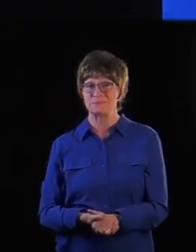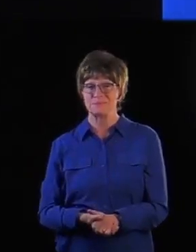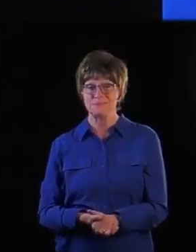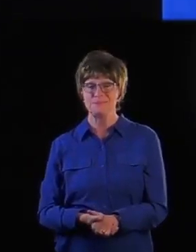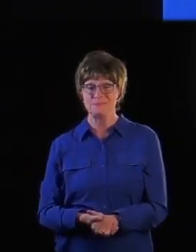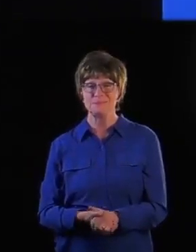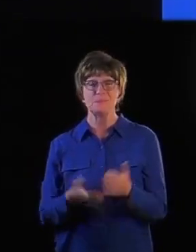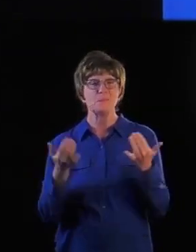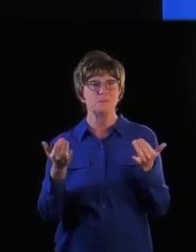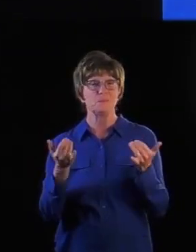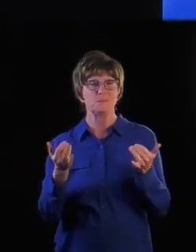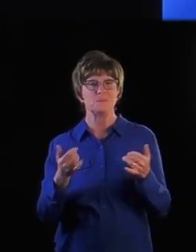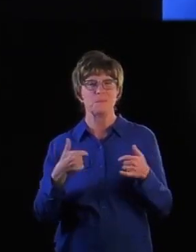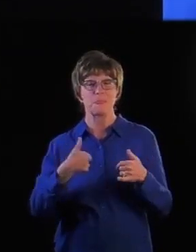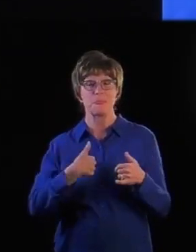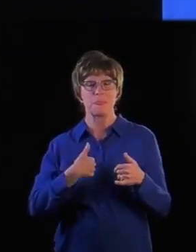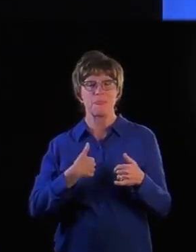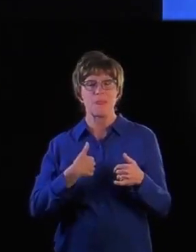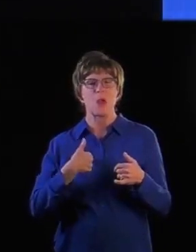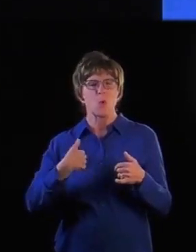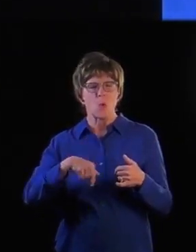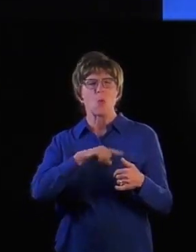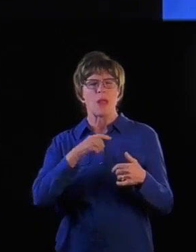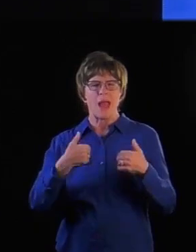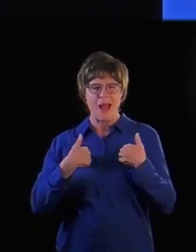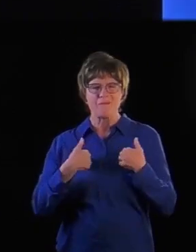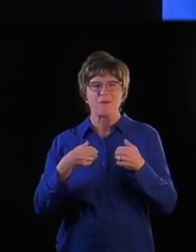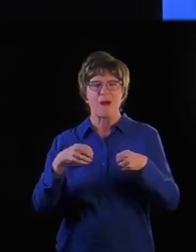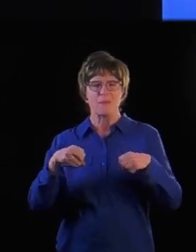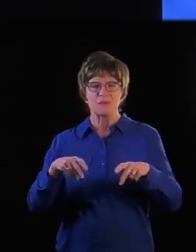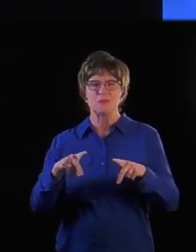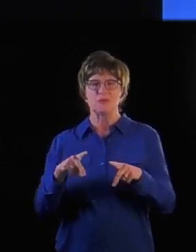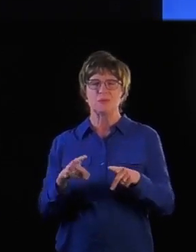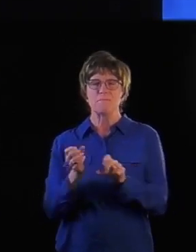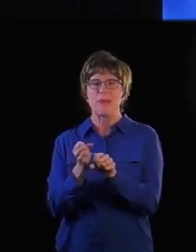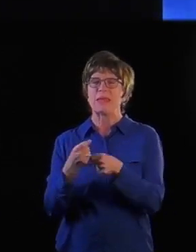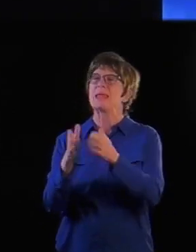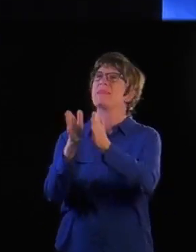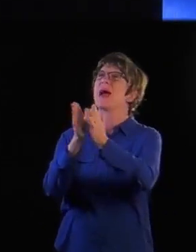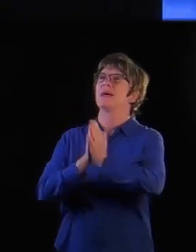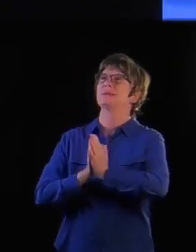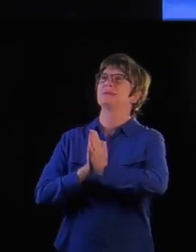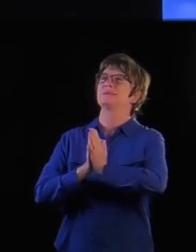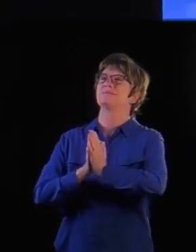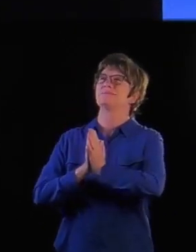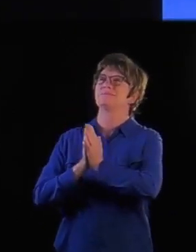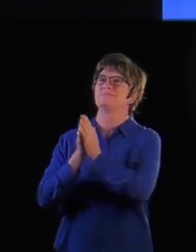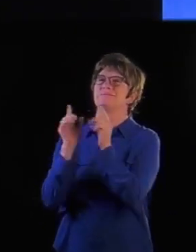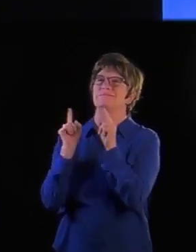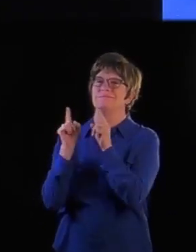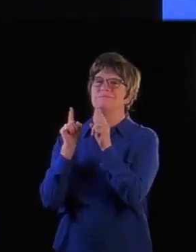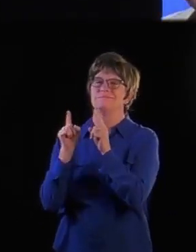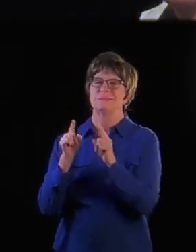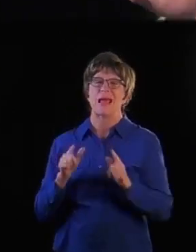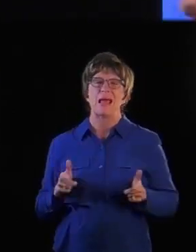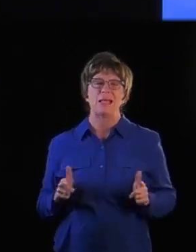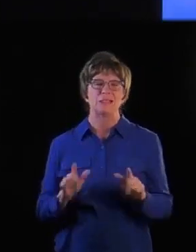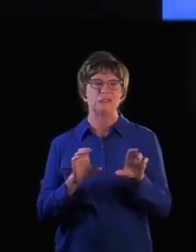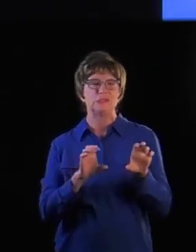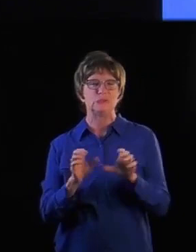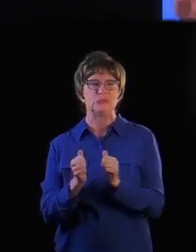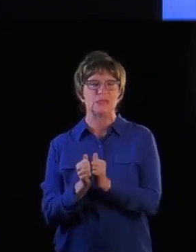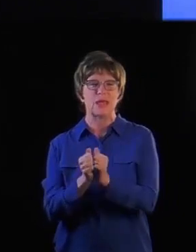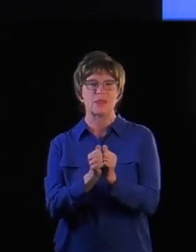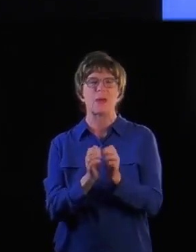today we have the opportunity of making the ask. Making the ask. Let's do it together. Let's all pray